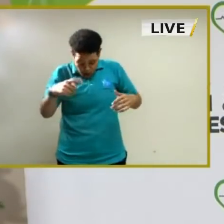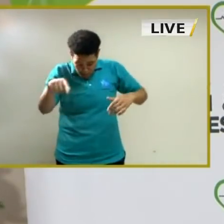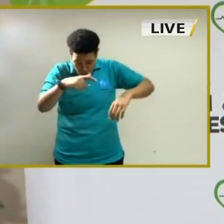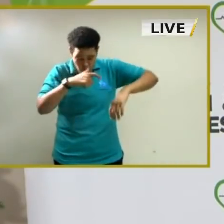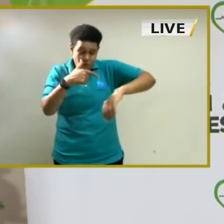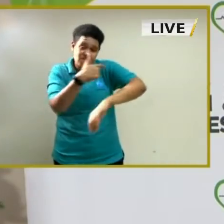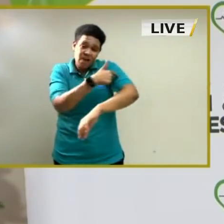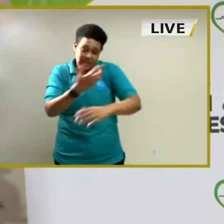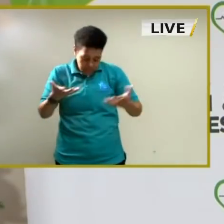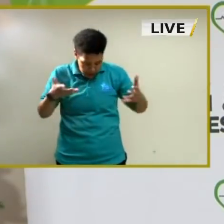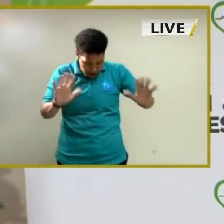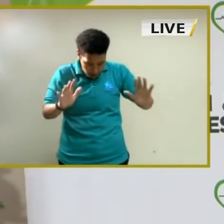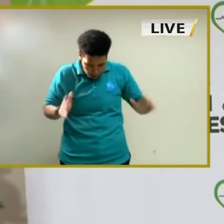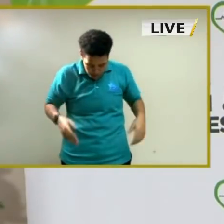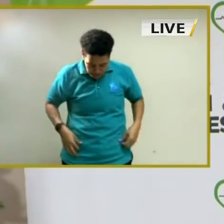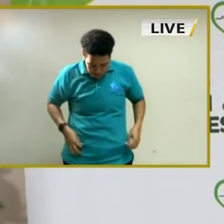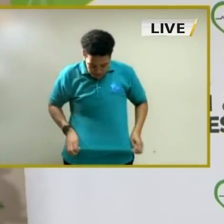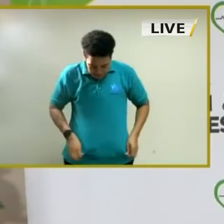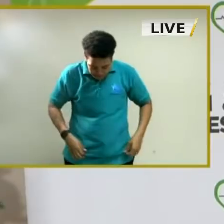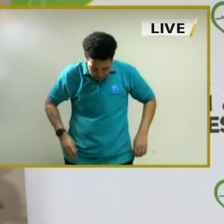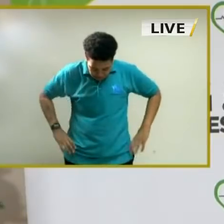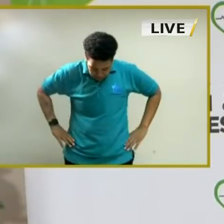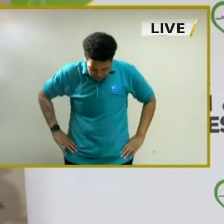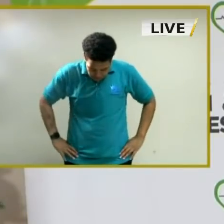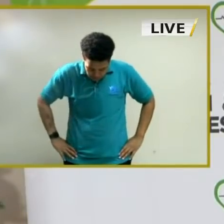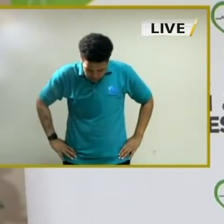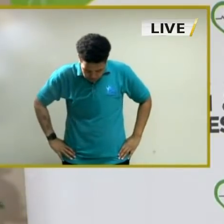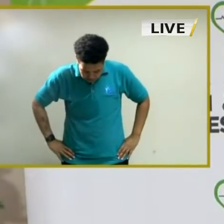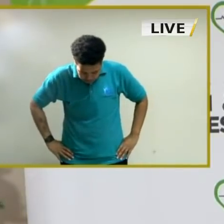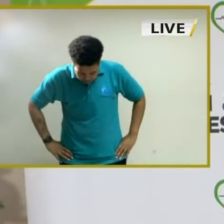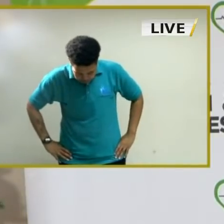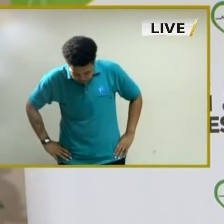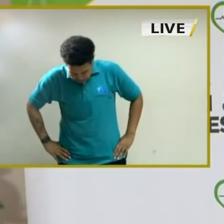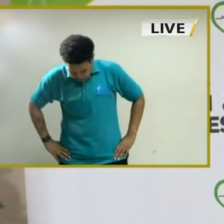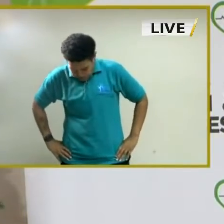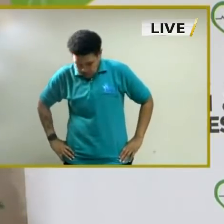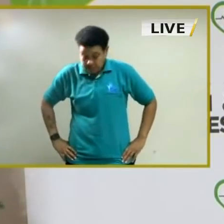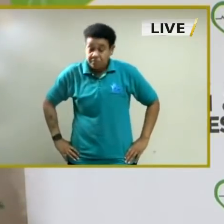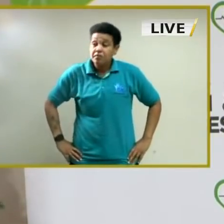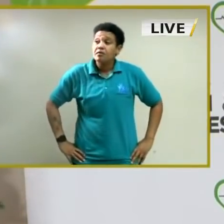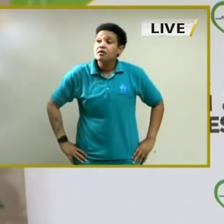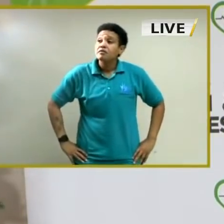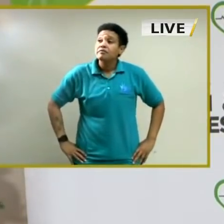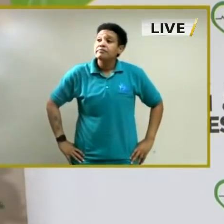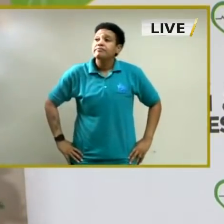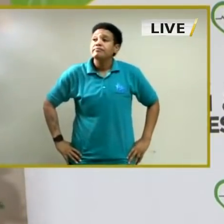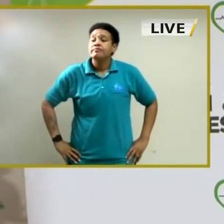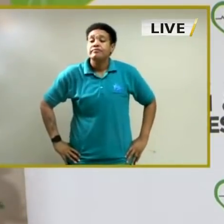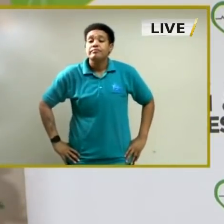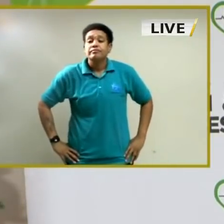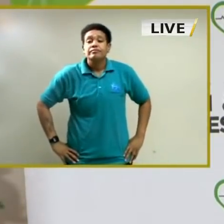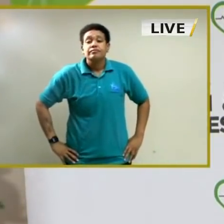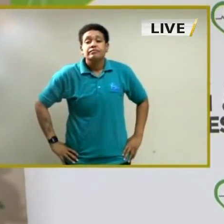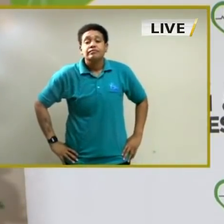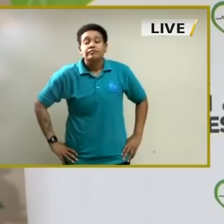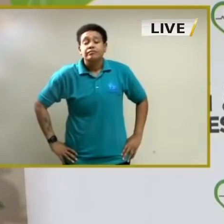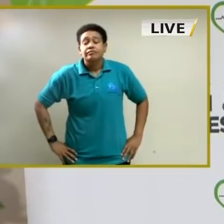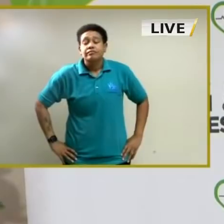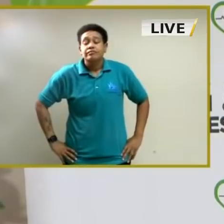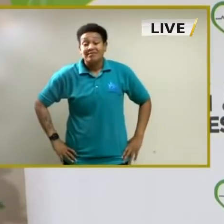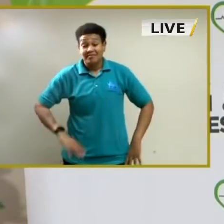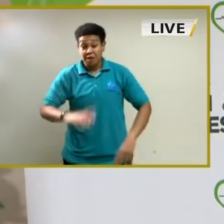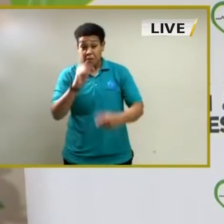vaccinated. And the advantage of having a vaccinated audience is that you have